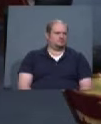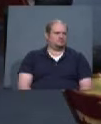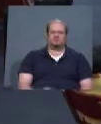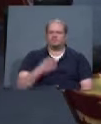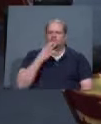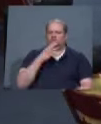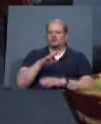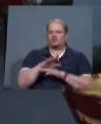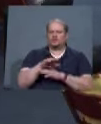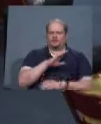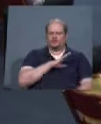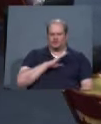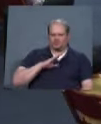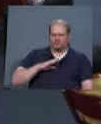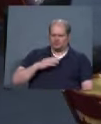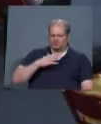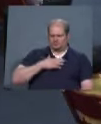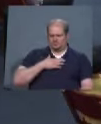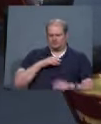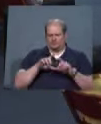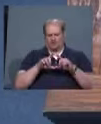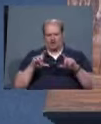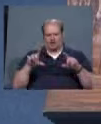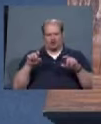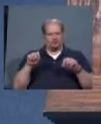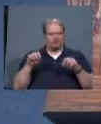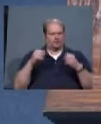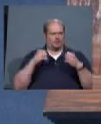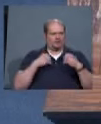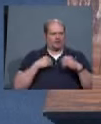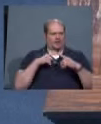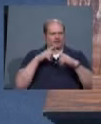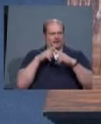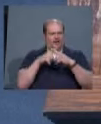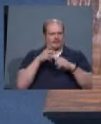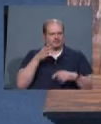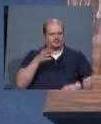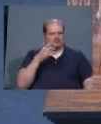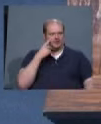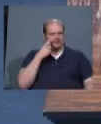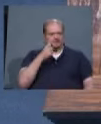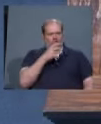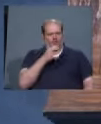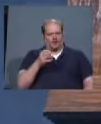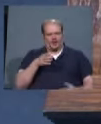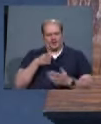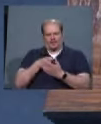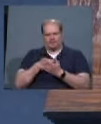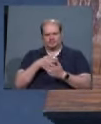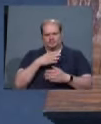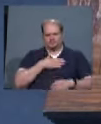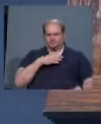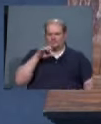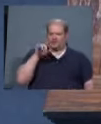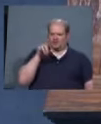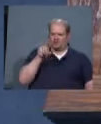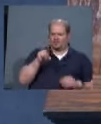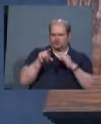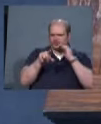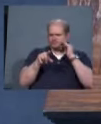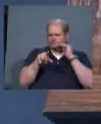Good evening, Board. My card had X in that for far and against. And my question is